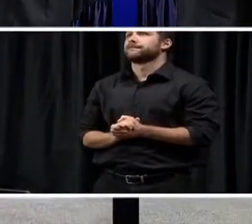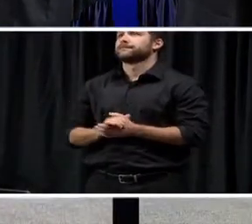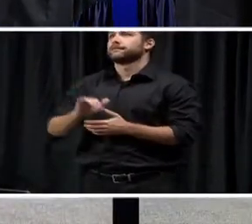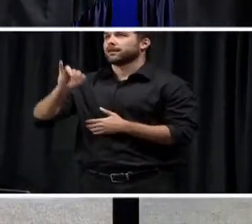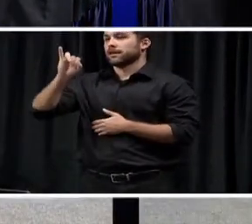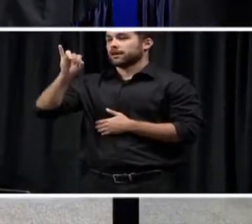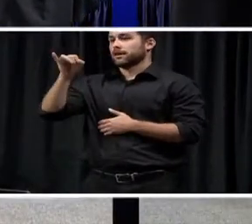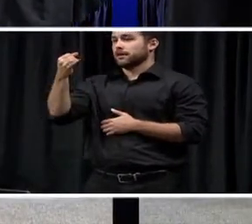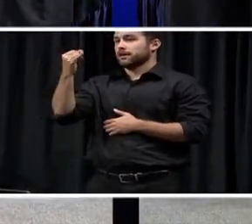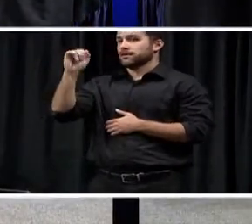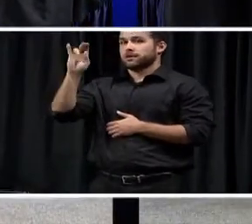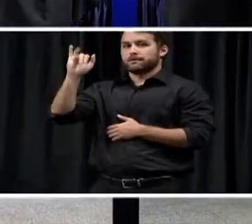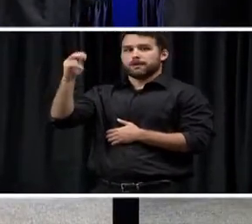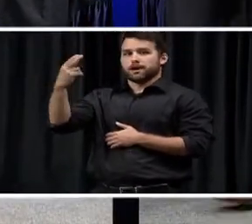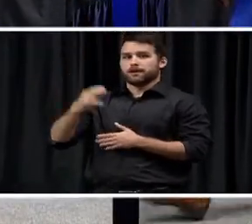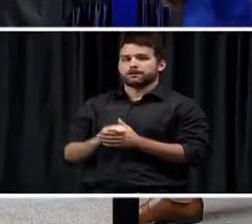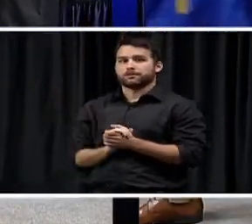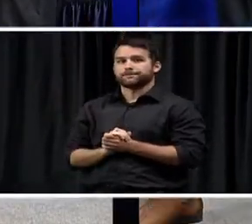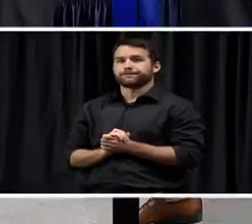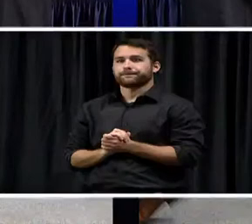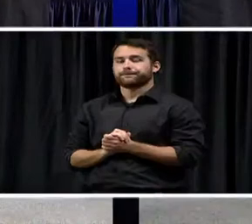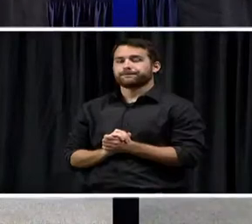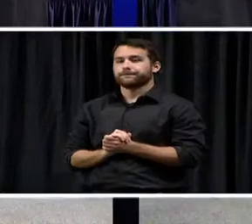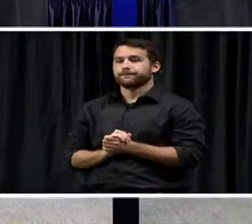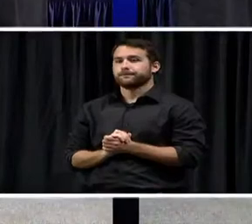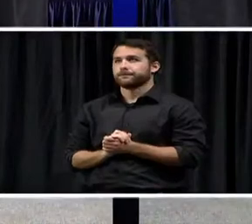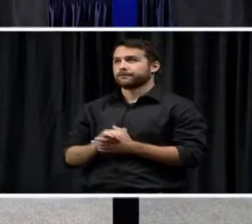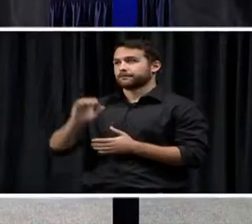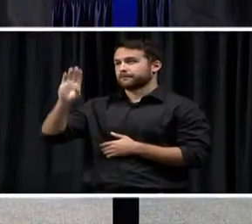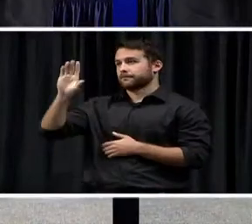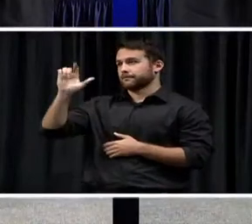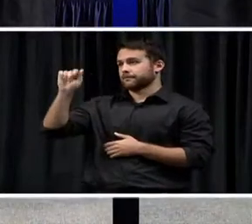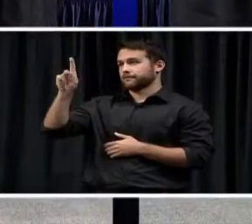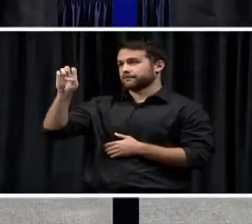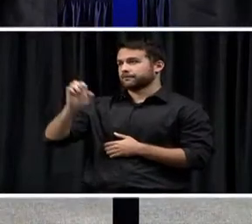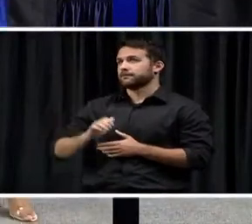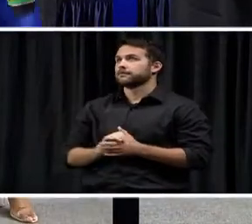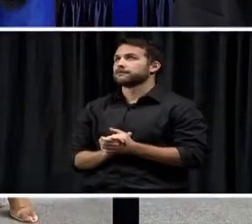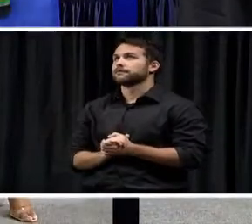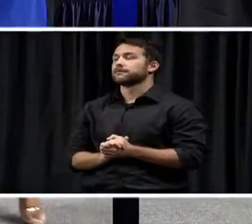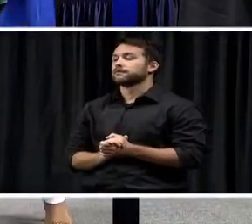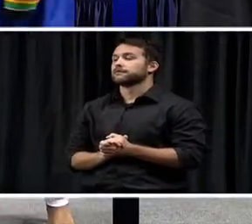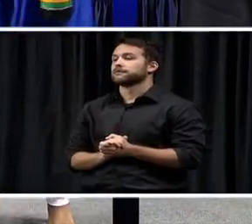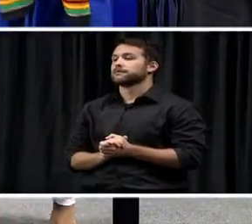Jemiah Pache Smith. Blake Alexander Stone.